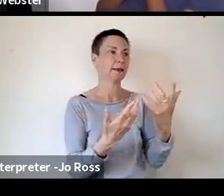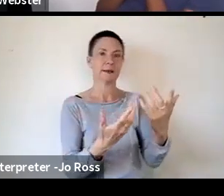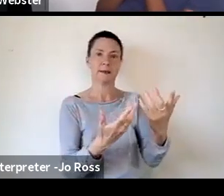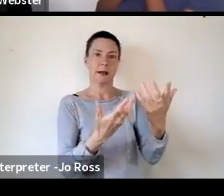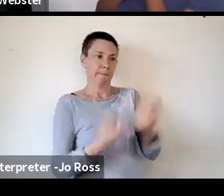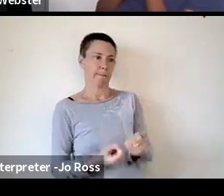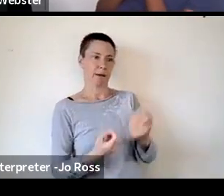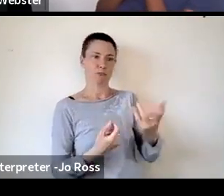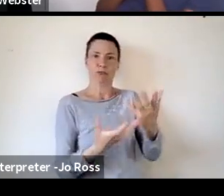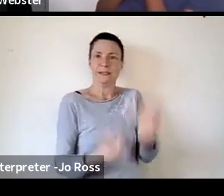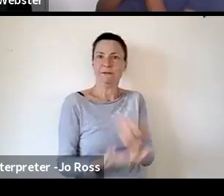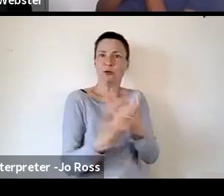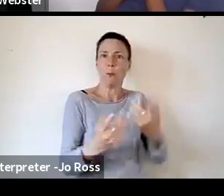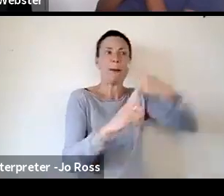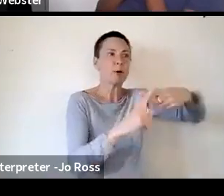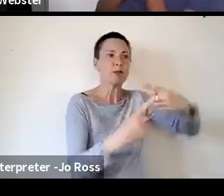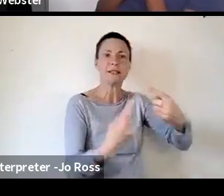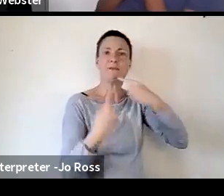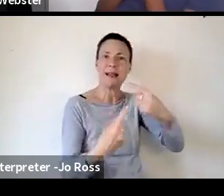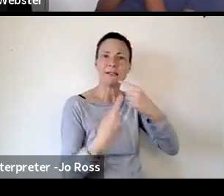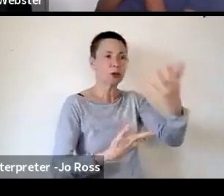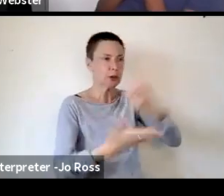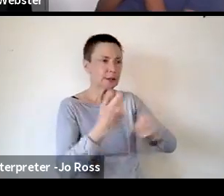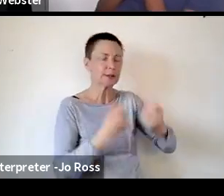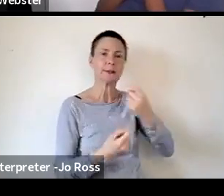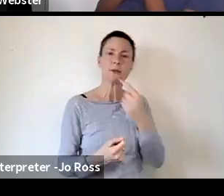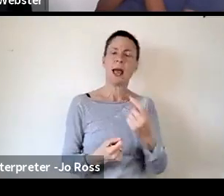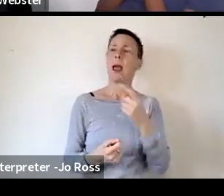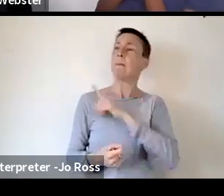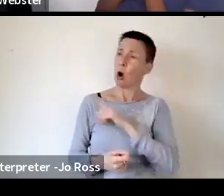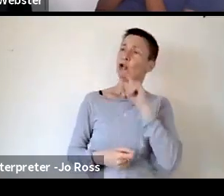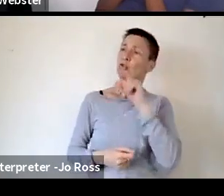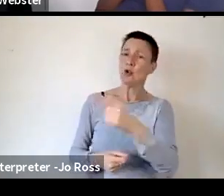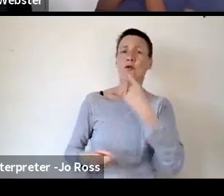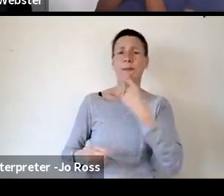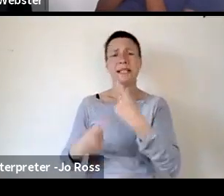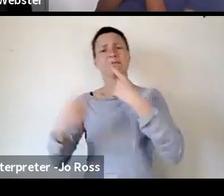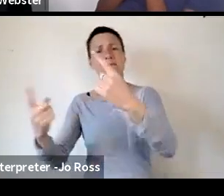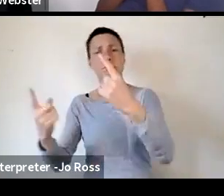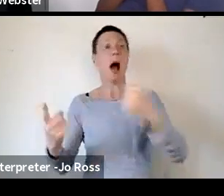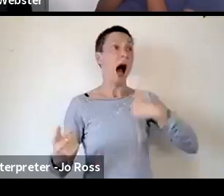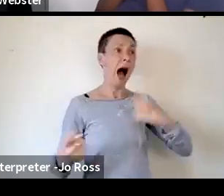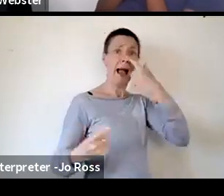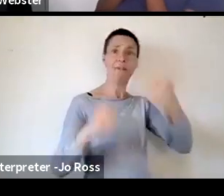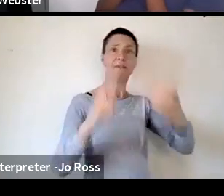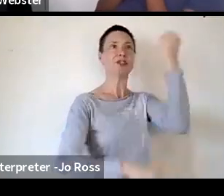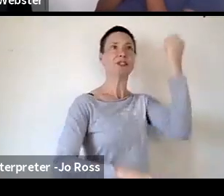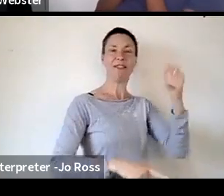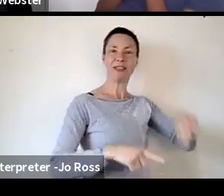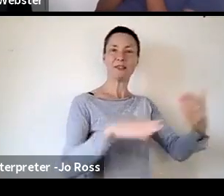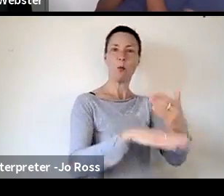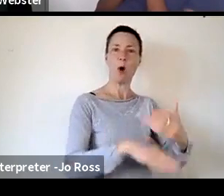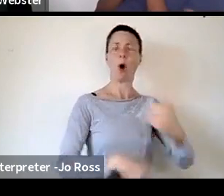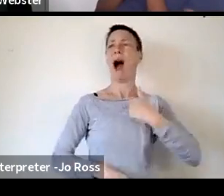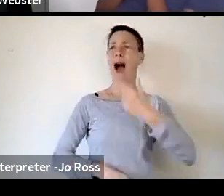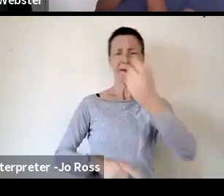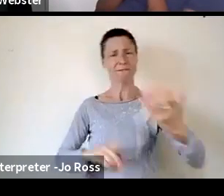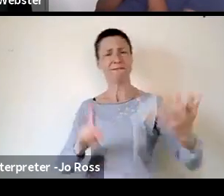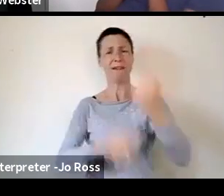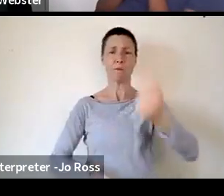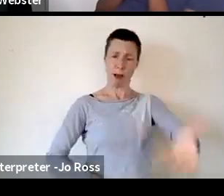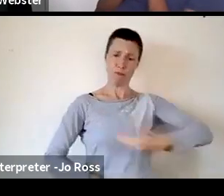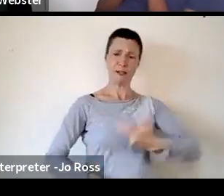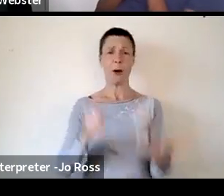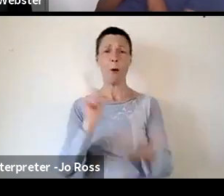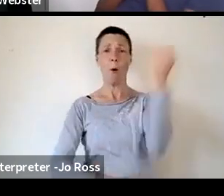so positive, and people saying, do you know what, because you guys spoke out, I was able to get this at work, I was able to fight for my rights and I won.